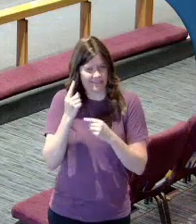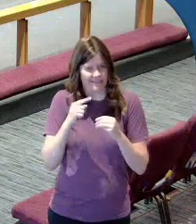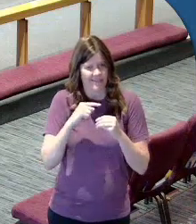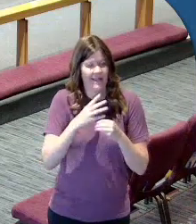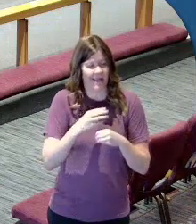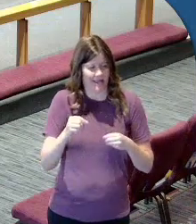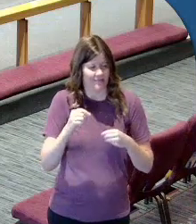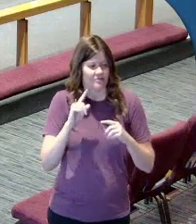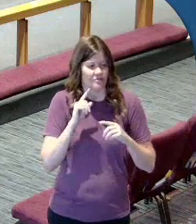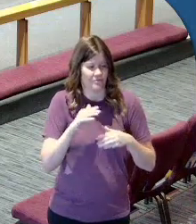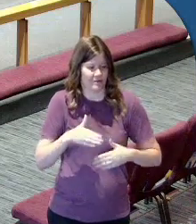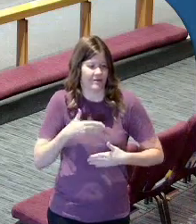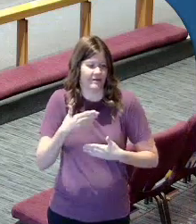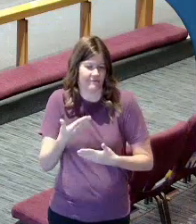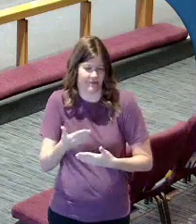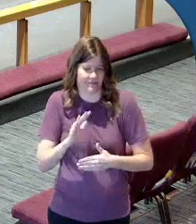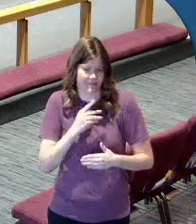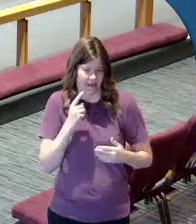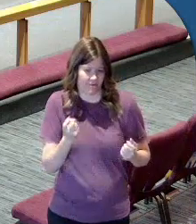confession.